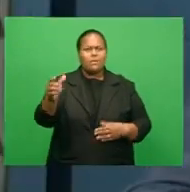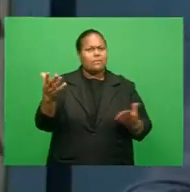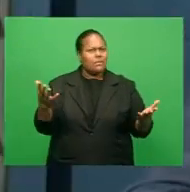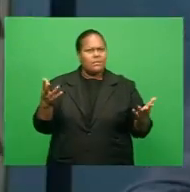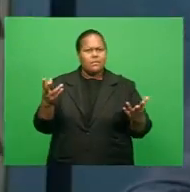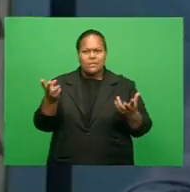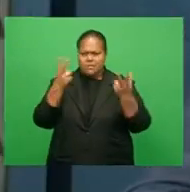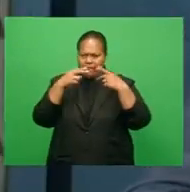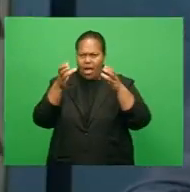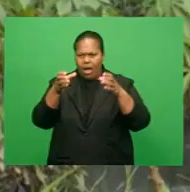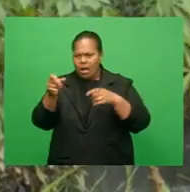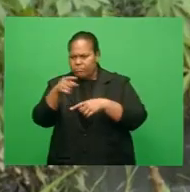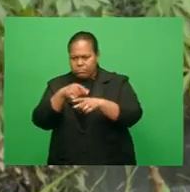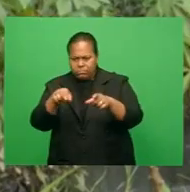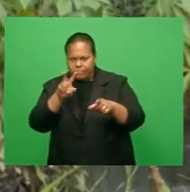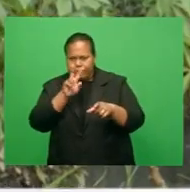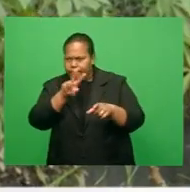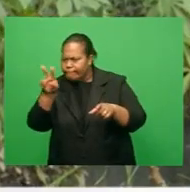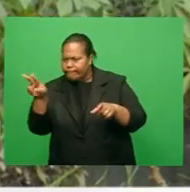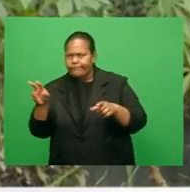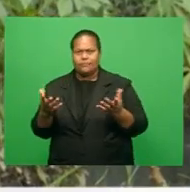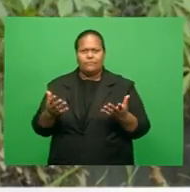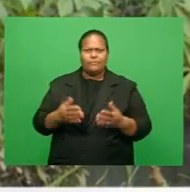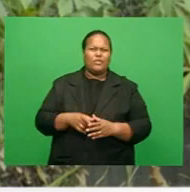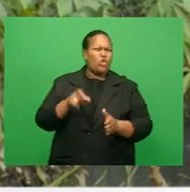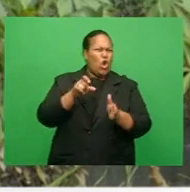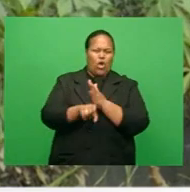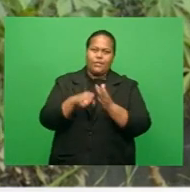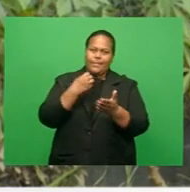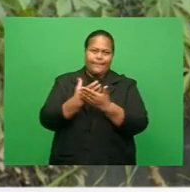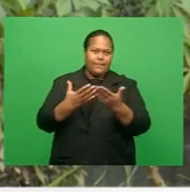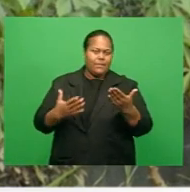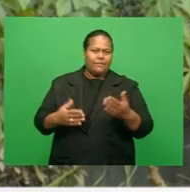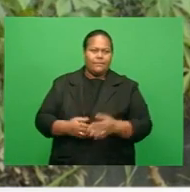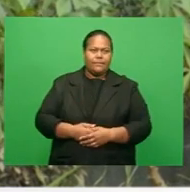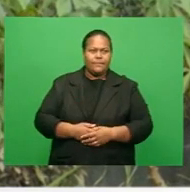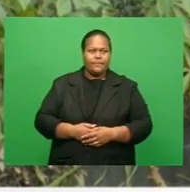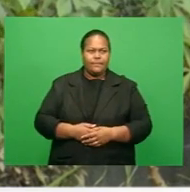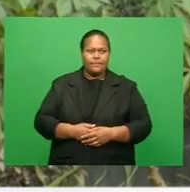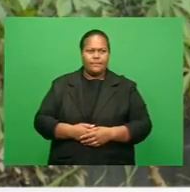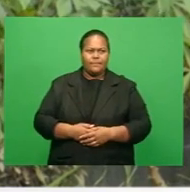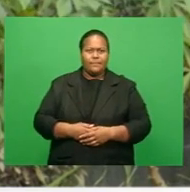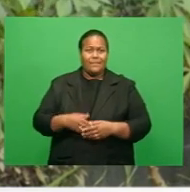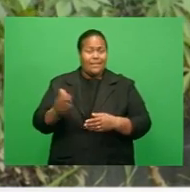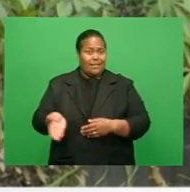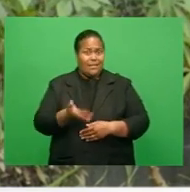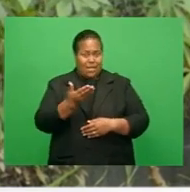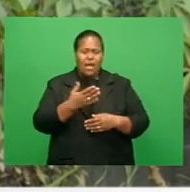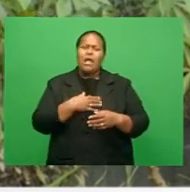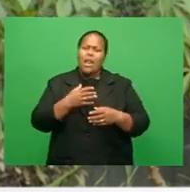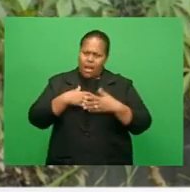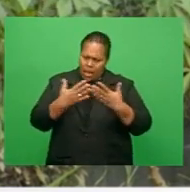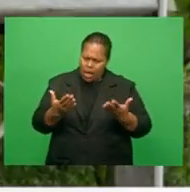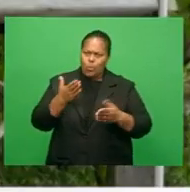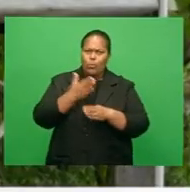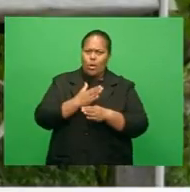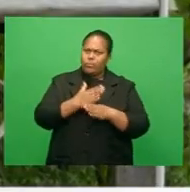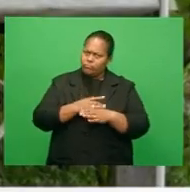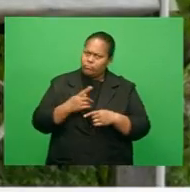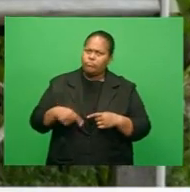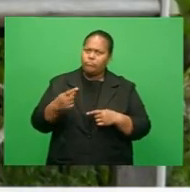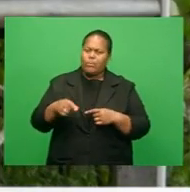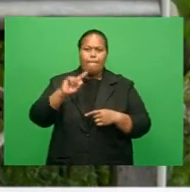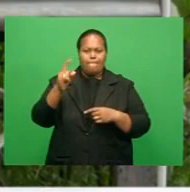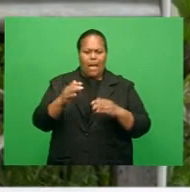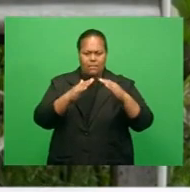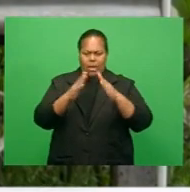very costly affair. It was earlier revealed that even with sites where work has begun, residents have sometimes delayed work